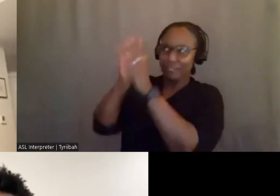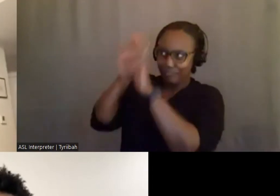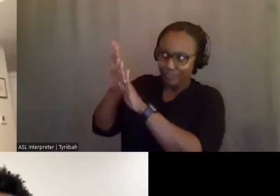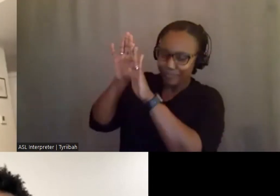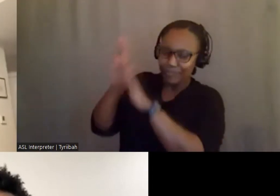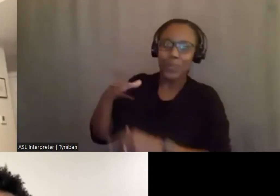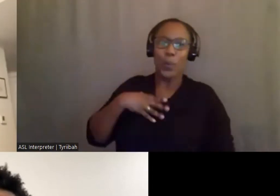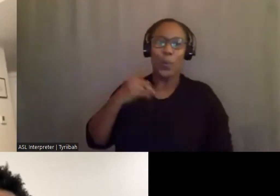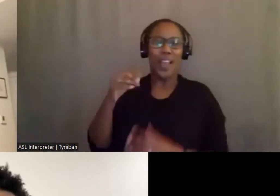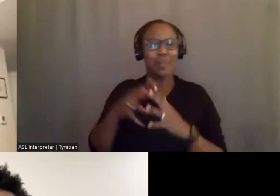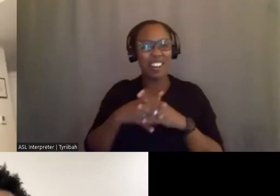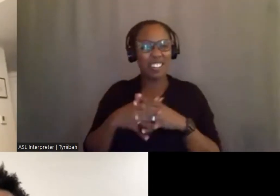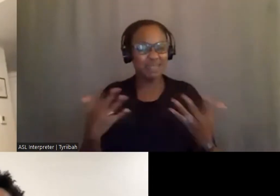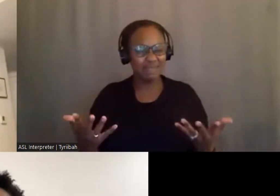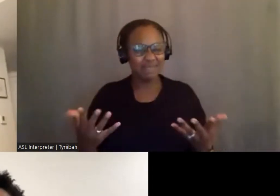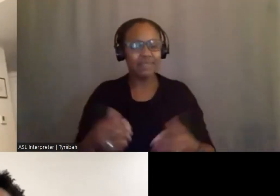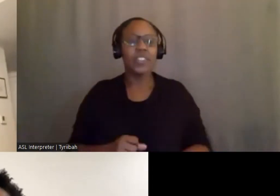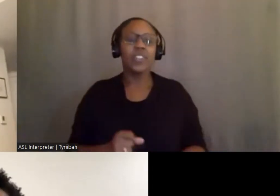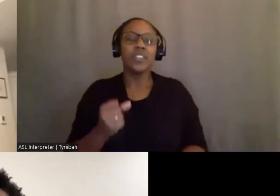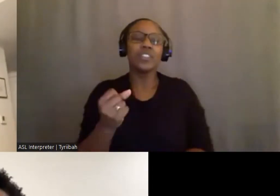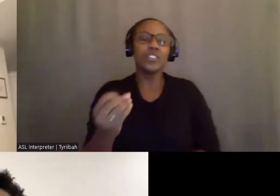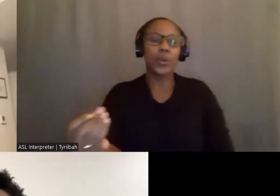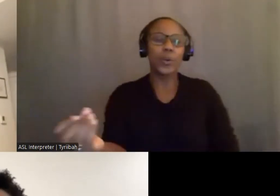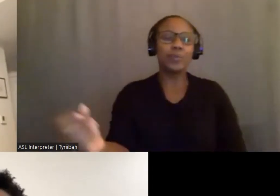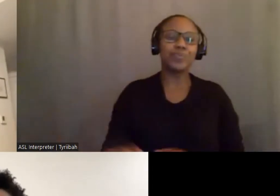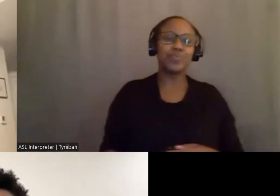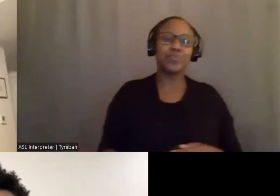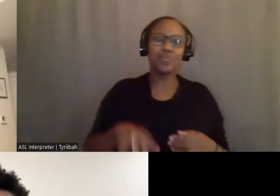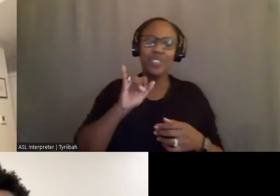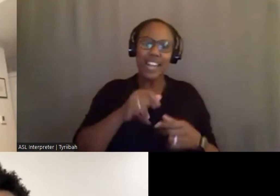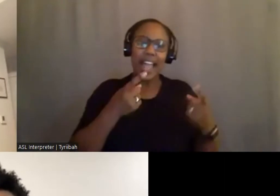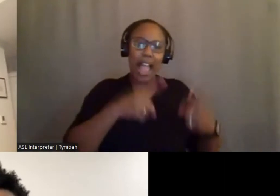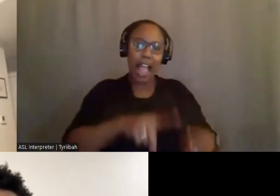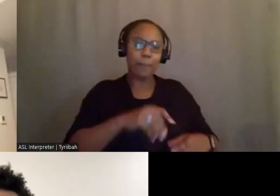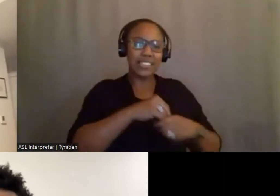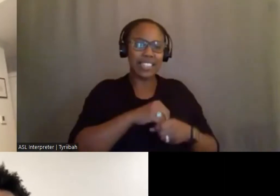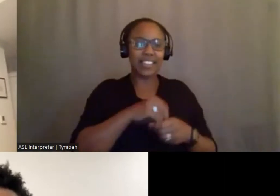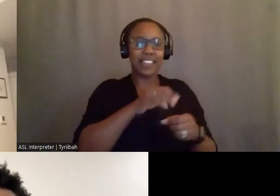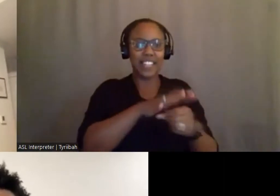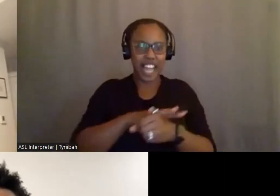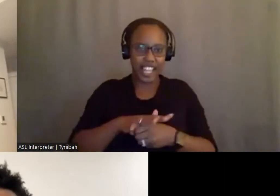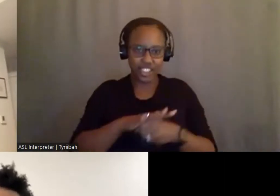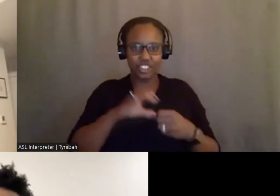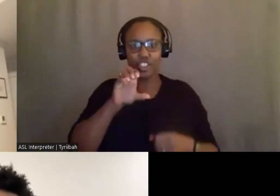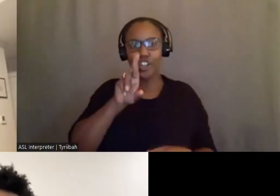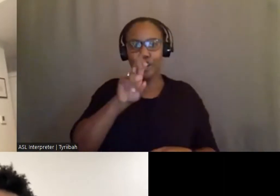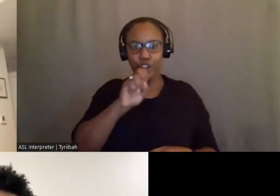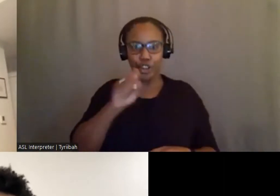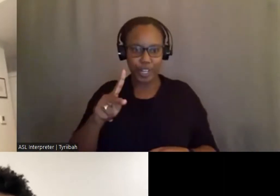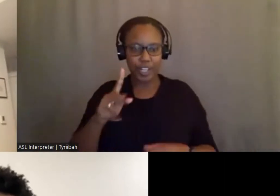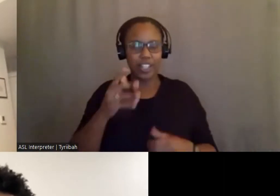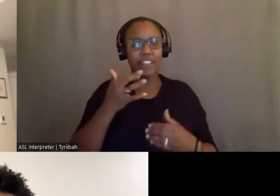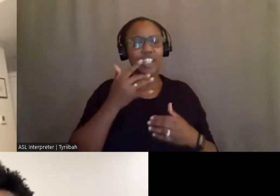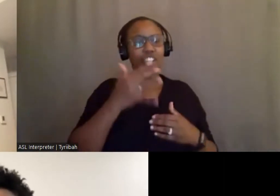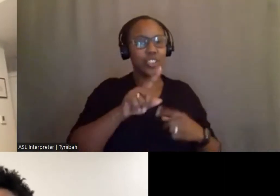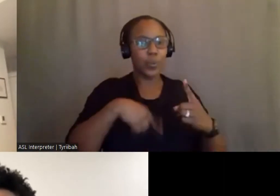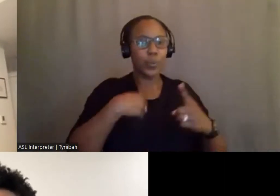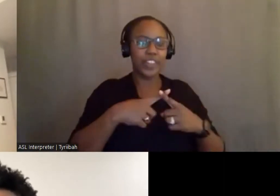this same kind of development of slavery in these other nations until they are forced through removal to Oklahoma later